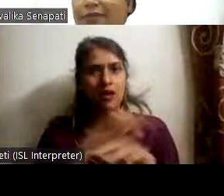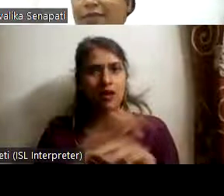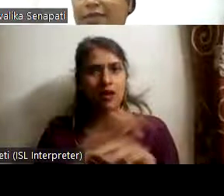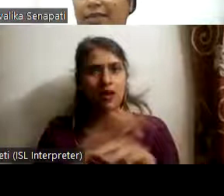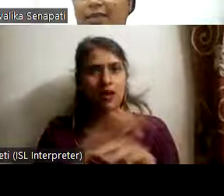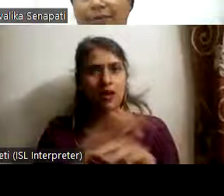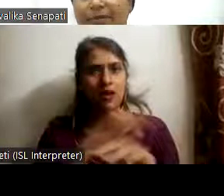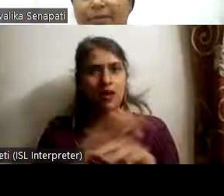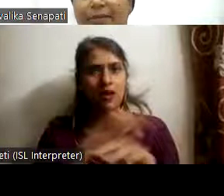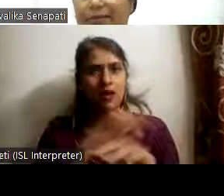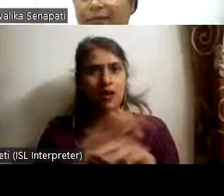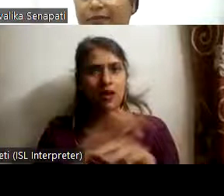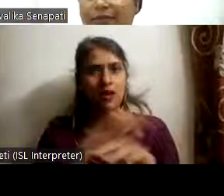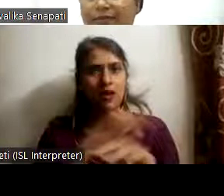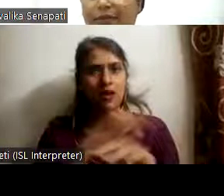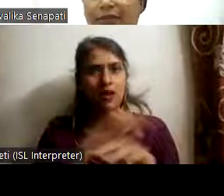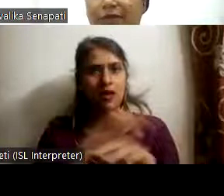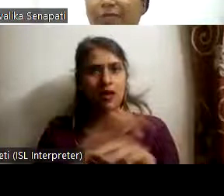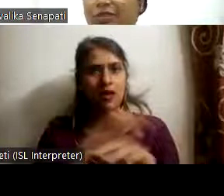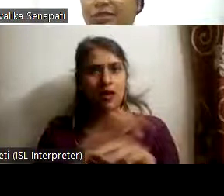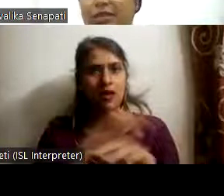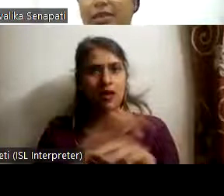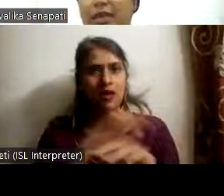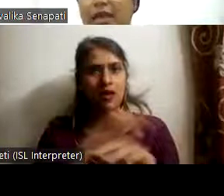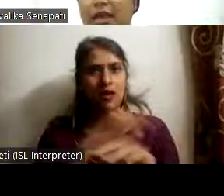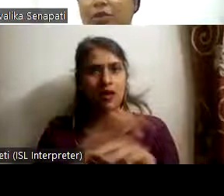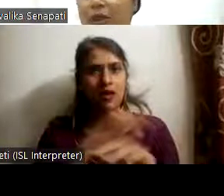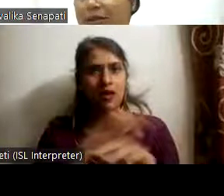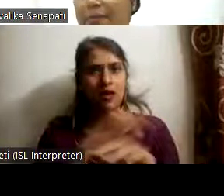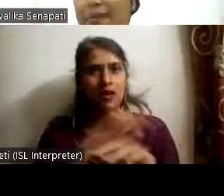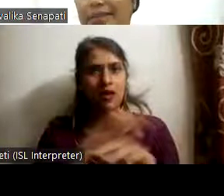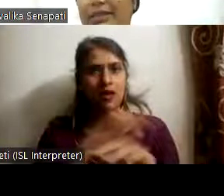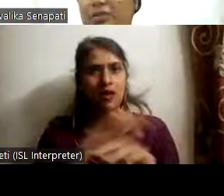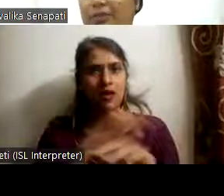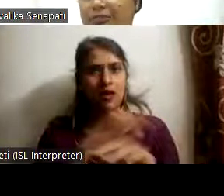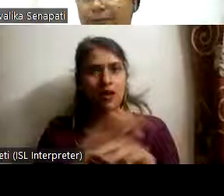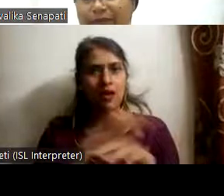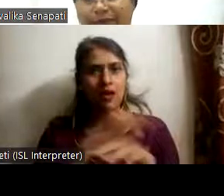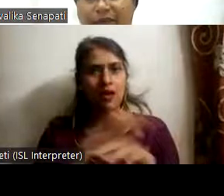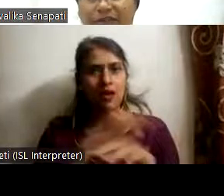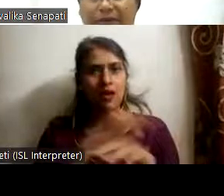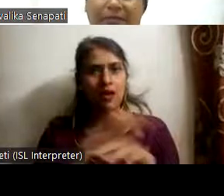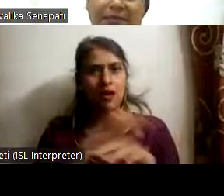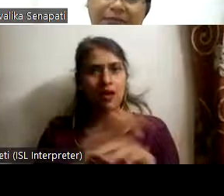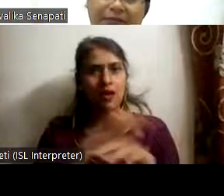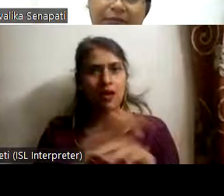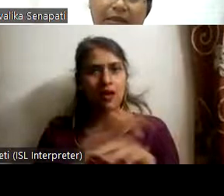And half of the staircase space is completely wasted with the ramp, which is not completely at all up to